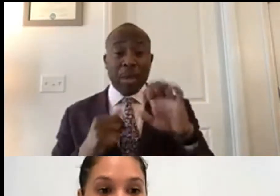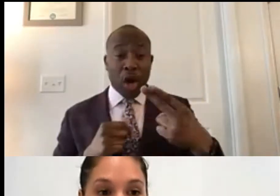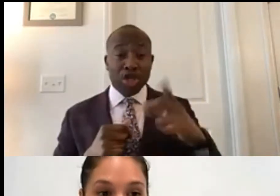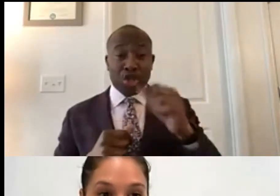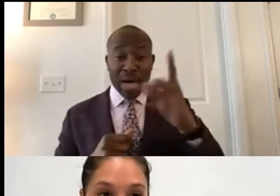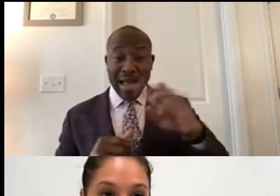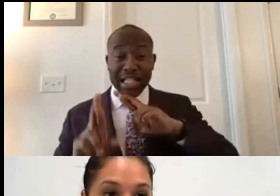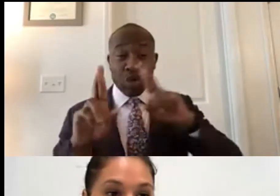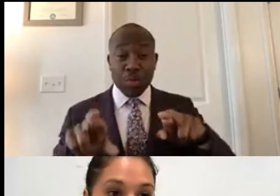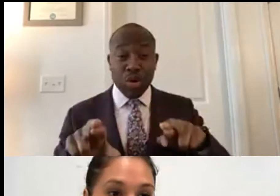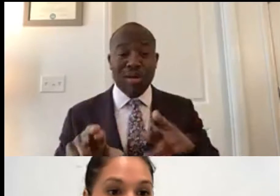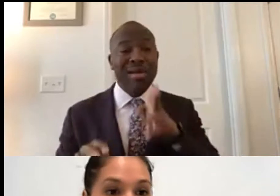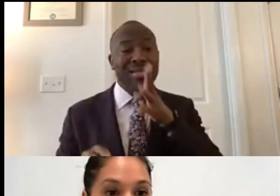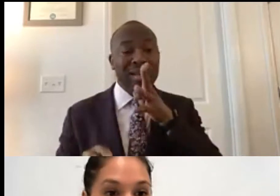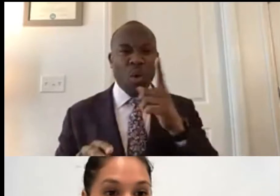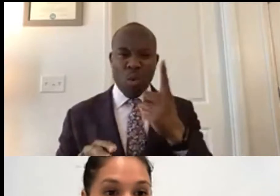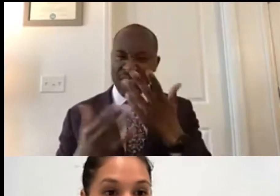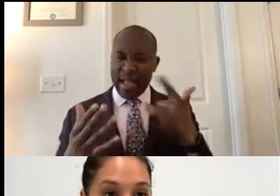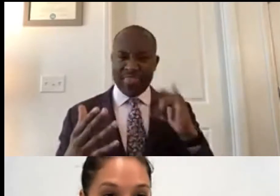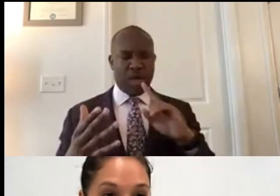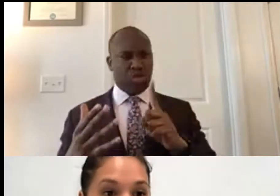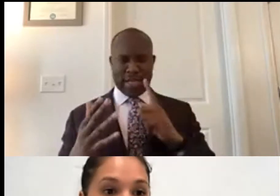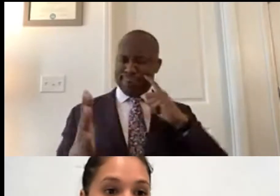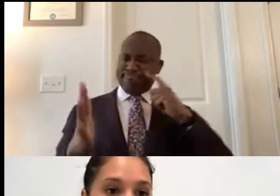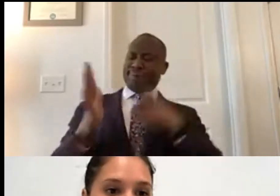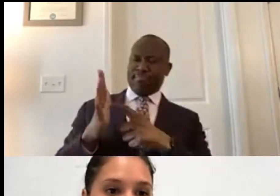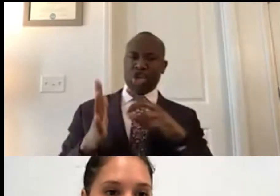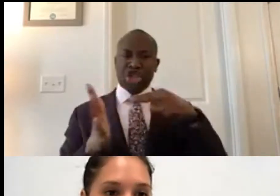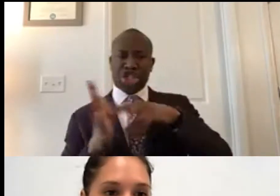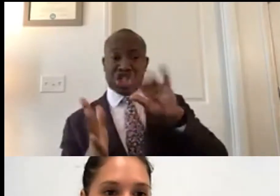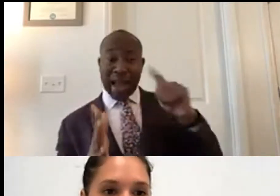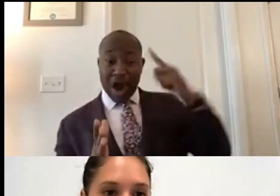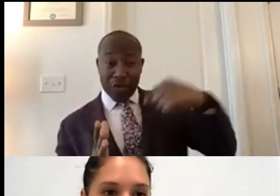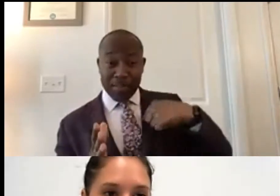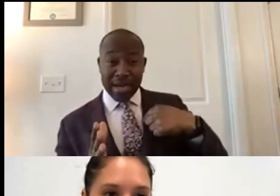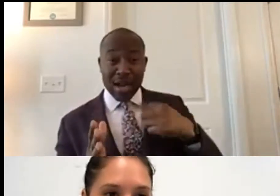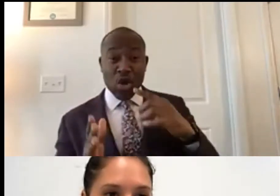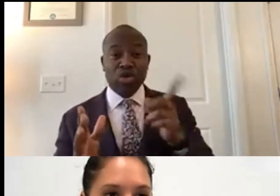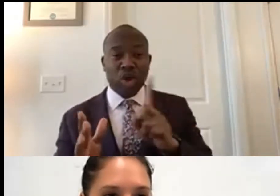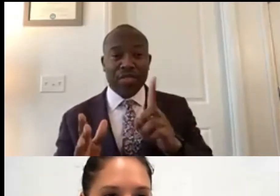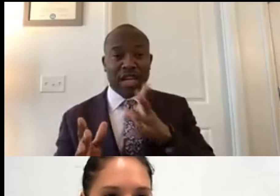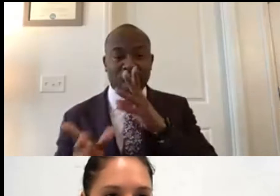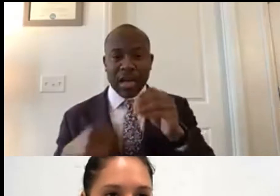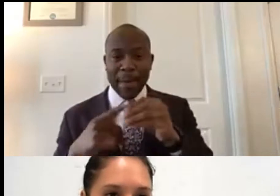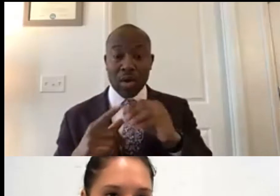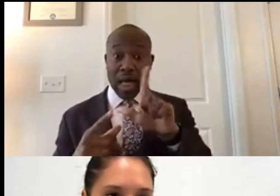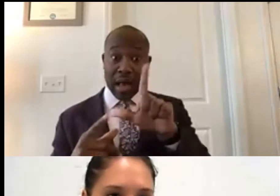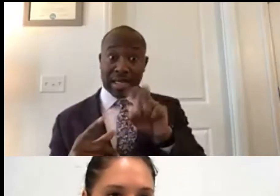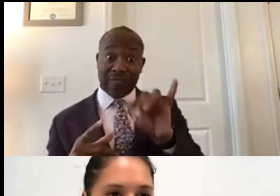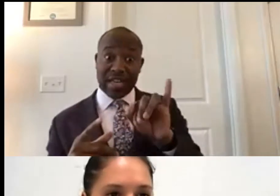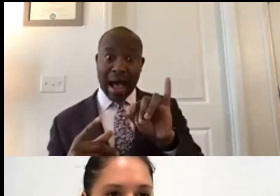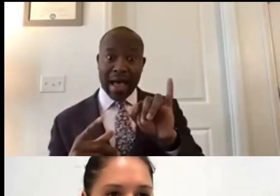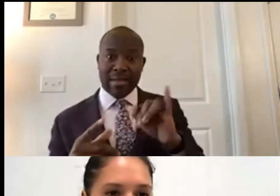for the Visually Impaired, from March 2018's report, said that one thing they really recognized and that stood out for